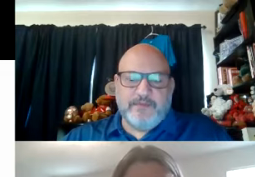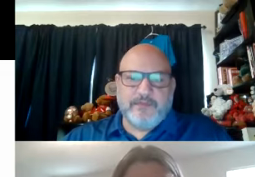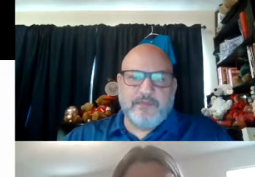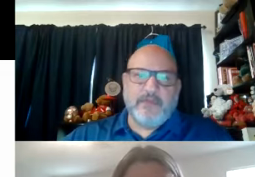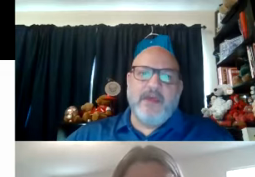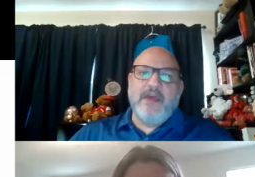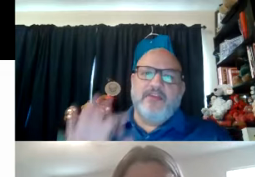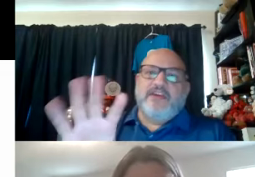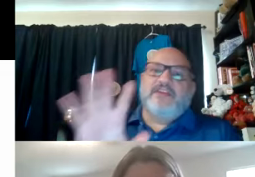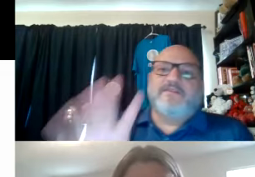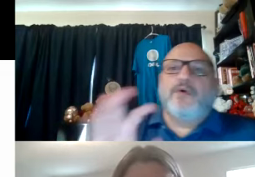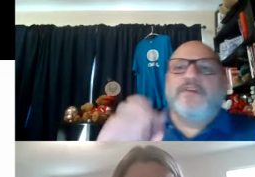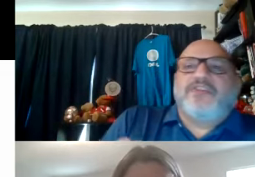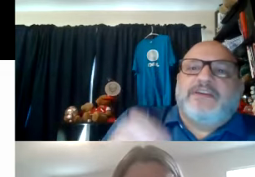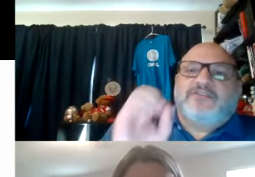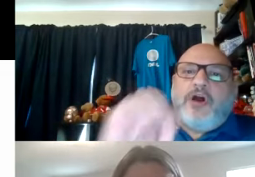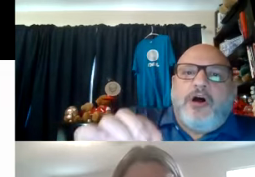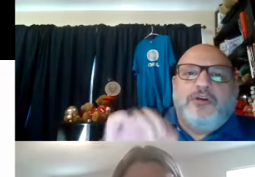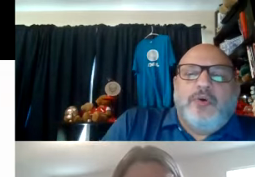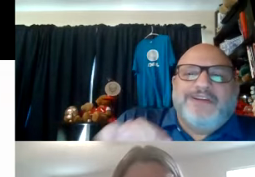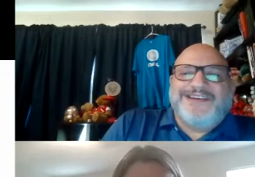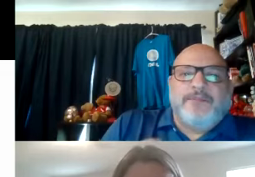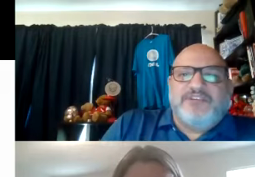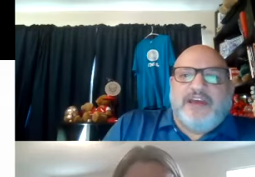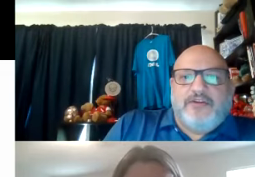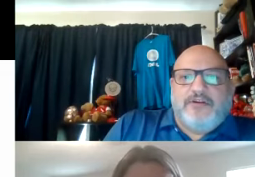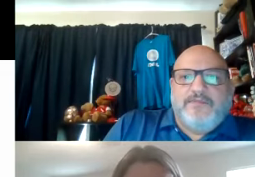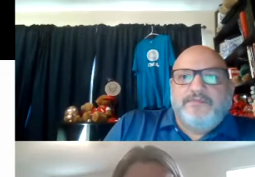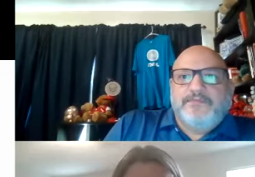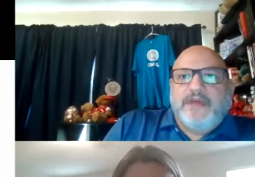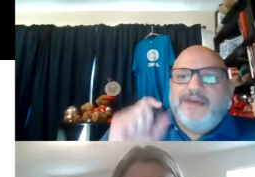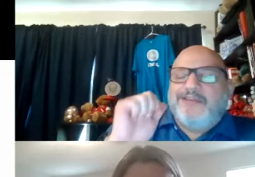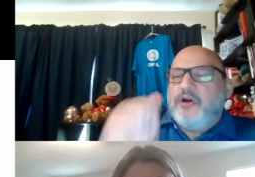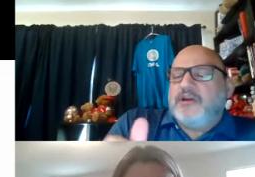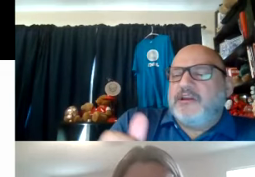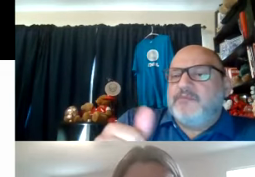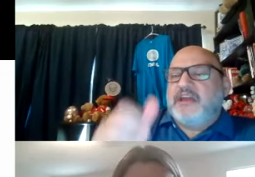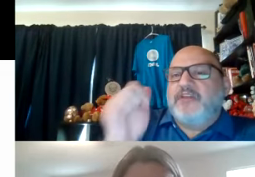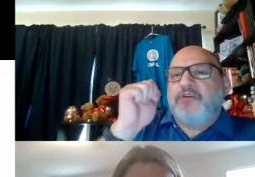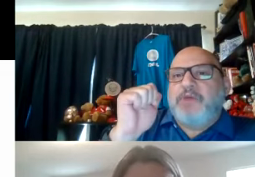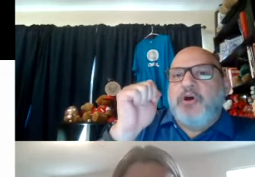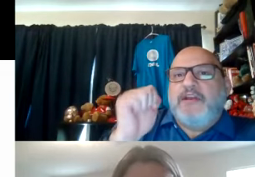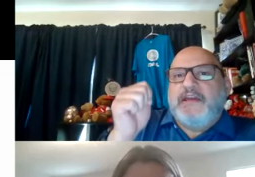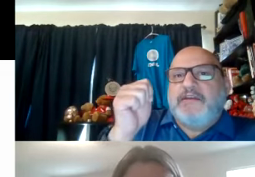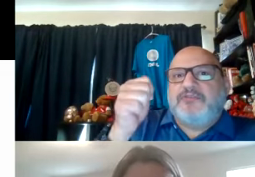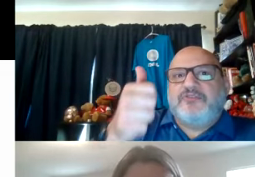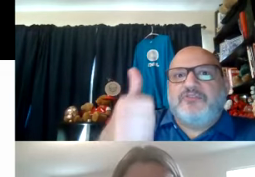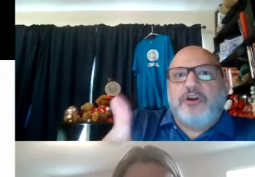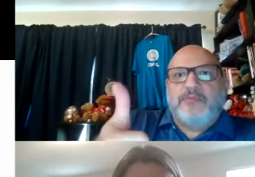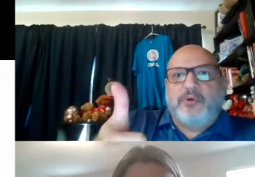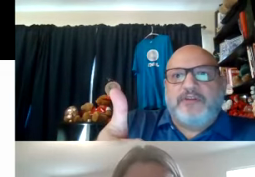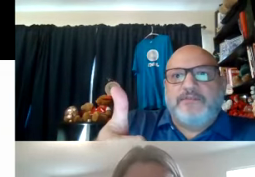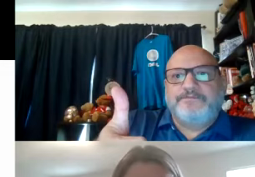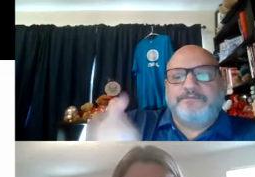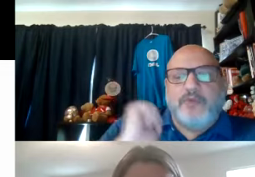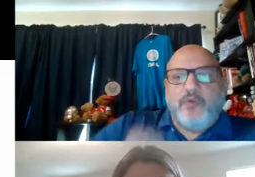RNAs. These 4 things are all going to come together, and they're all going to come together on a